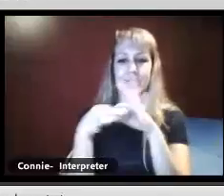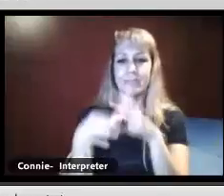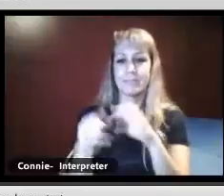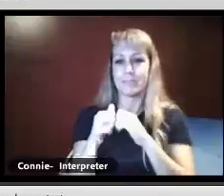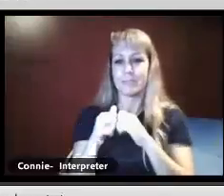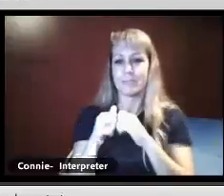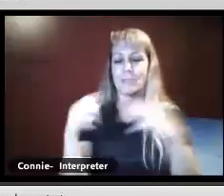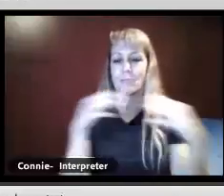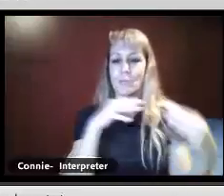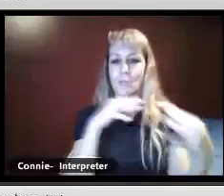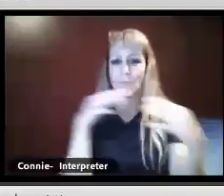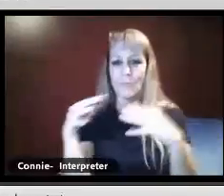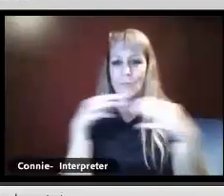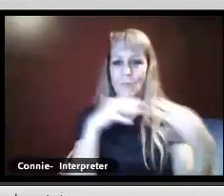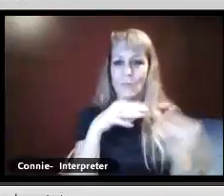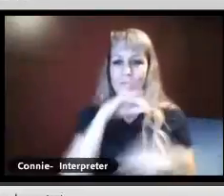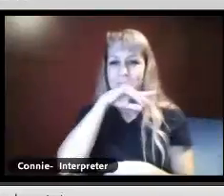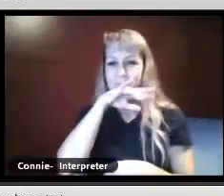war and pollution.